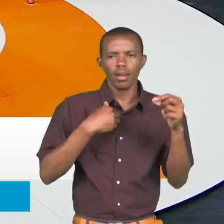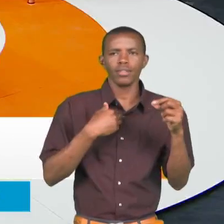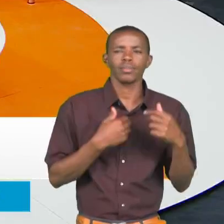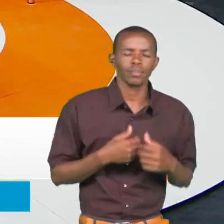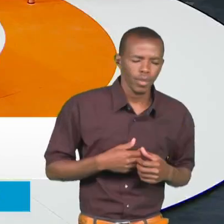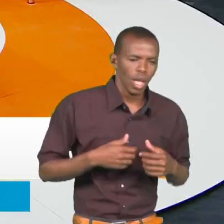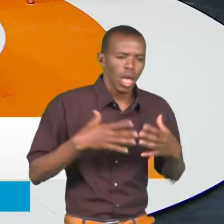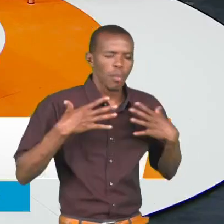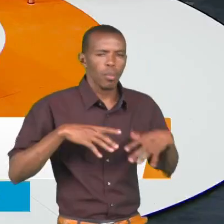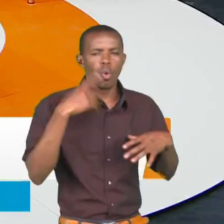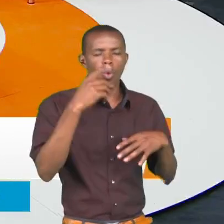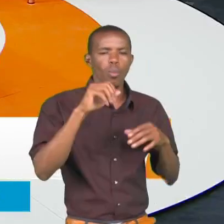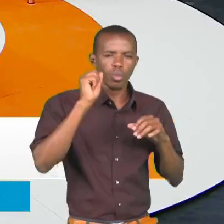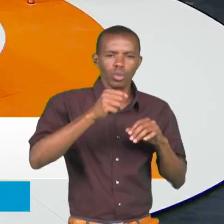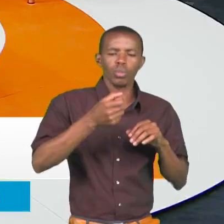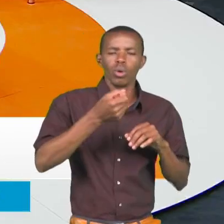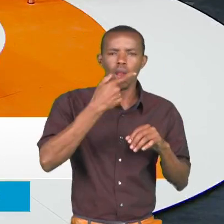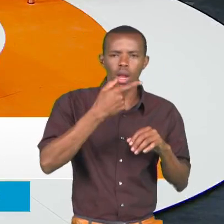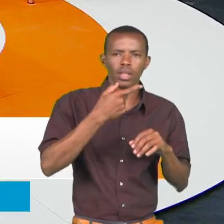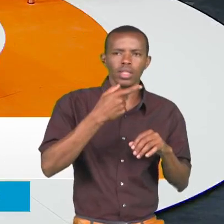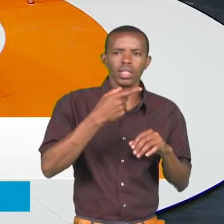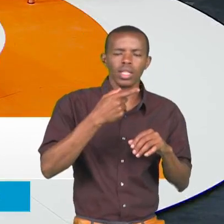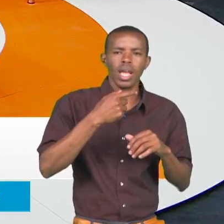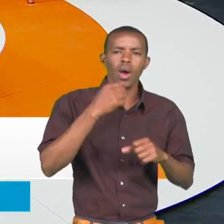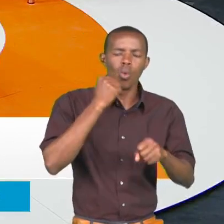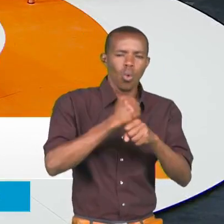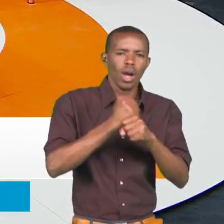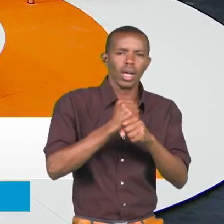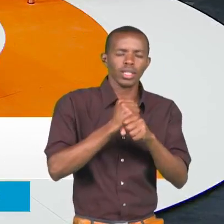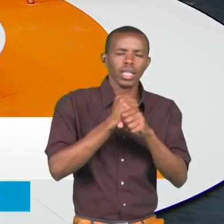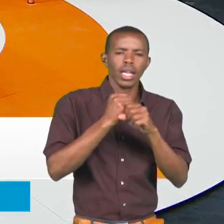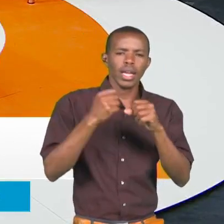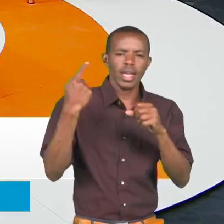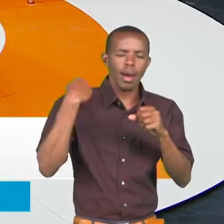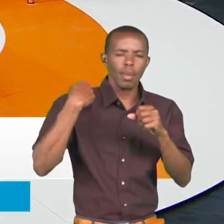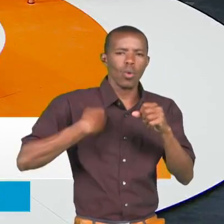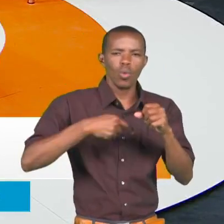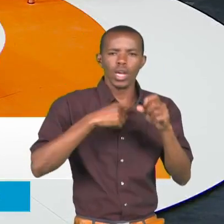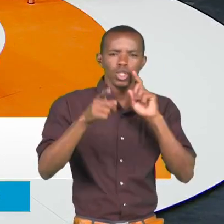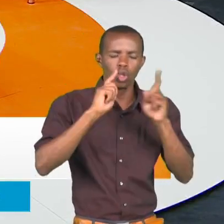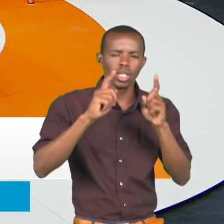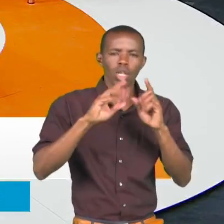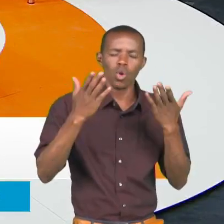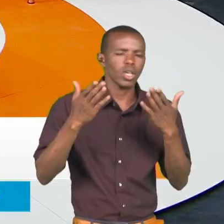are eligible to take PrEP, actually, it is not like a population that we are speaking about. Mm-hmm. It's about the sexual behavior and